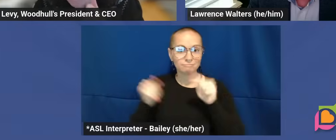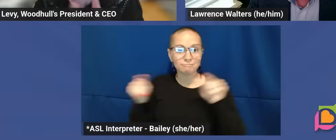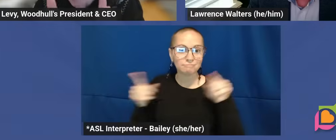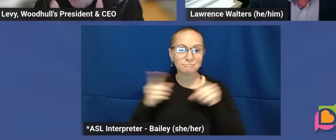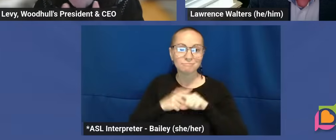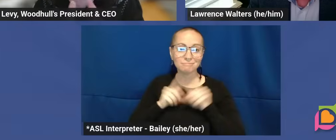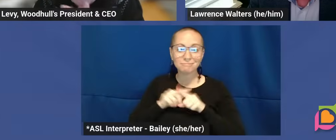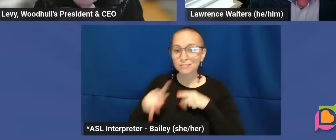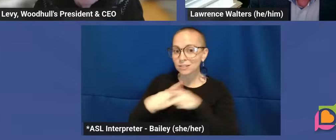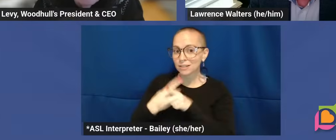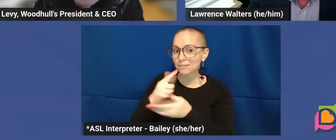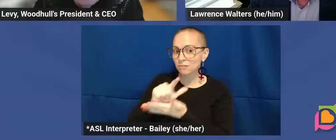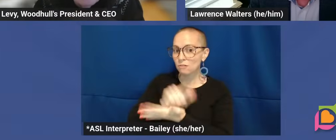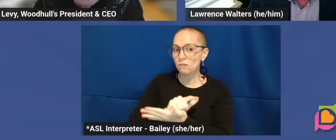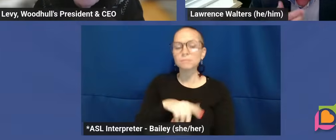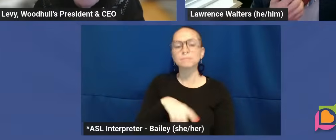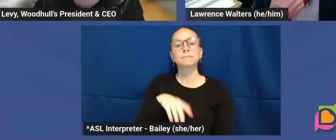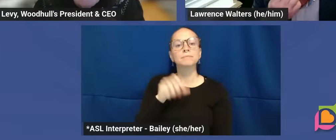laws.